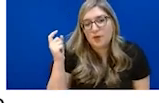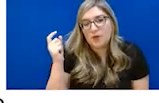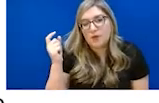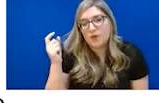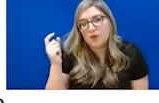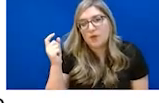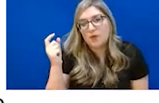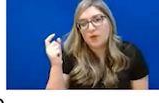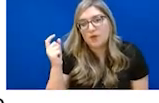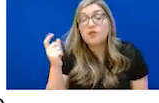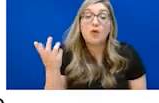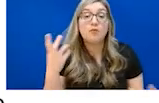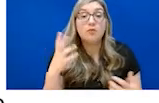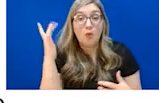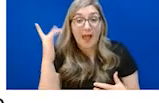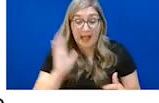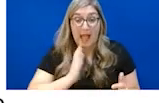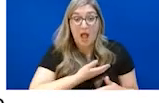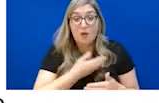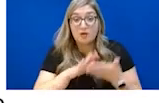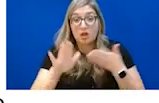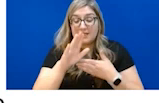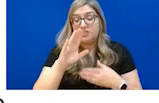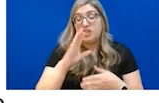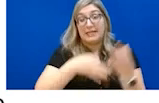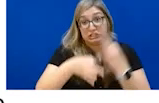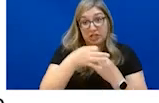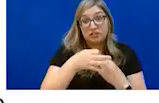other classes at other colleges. So